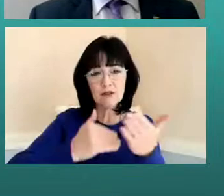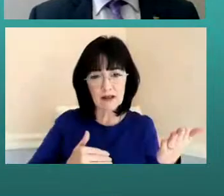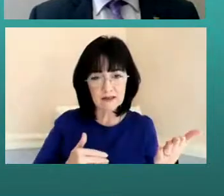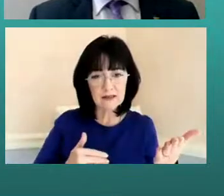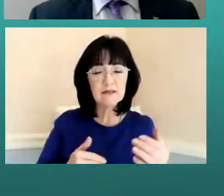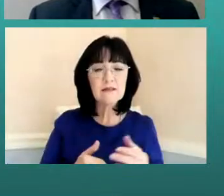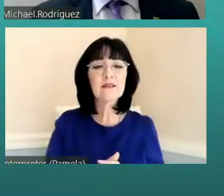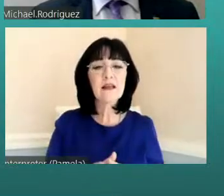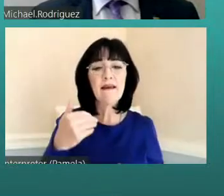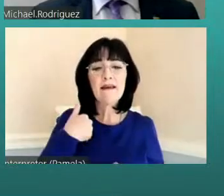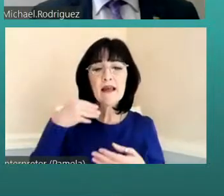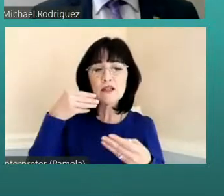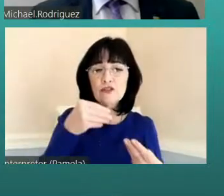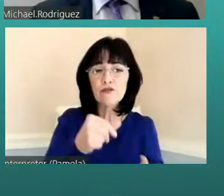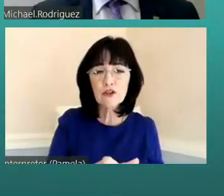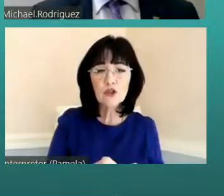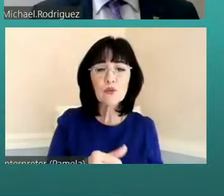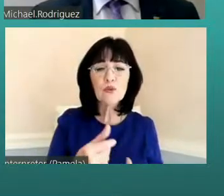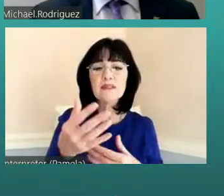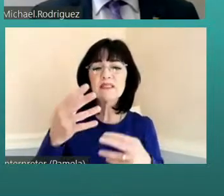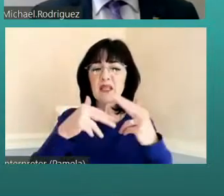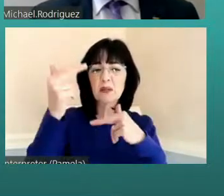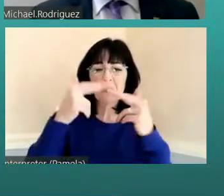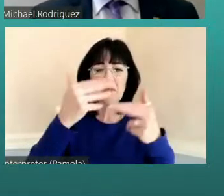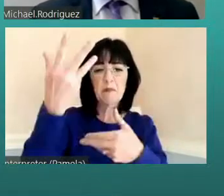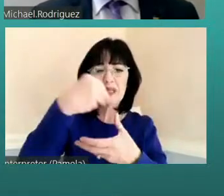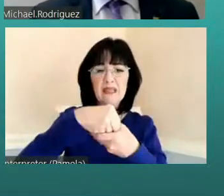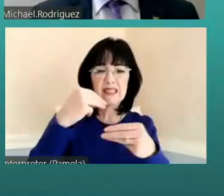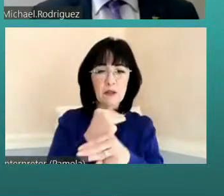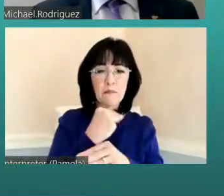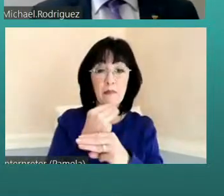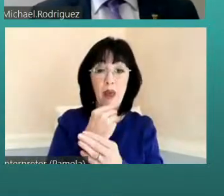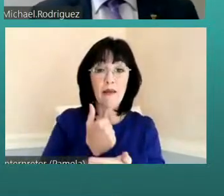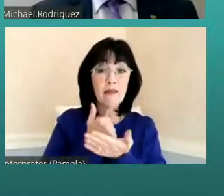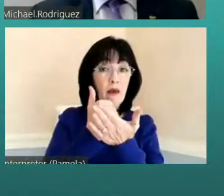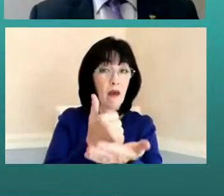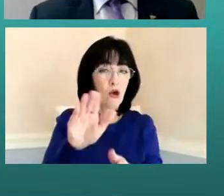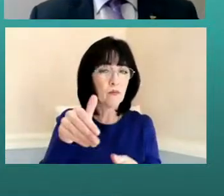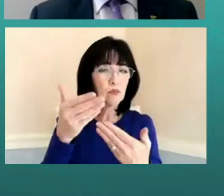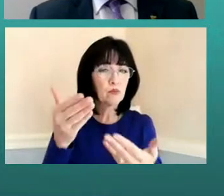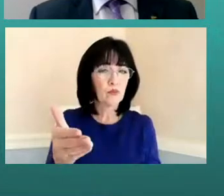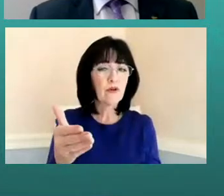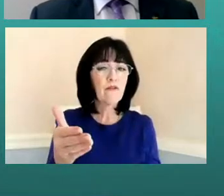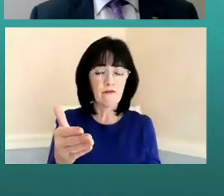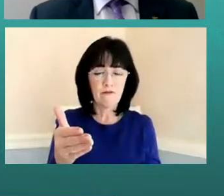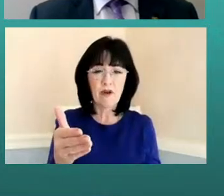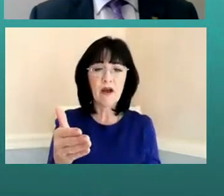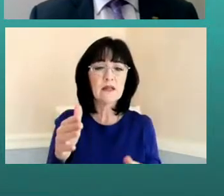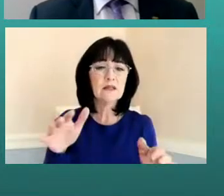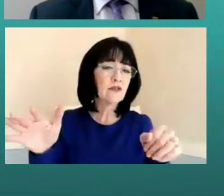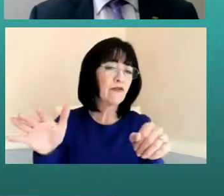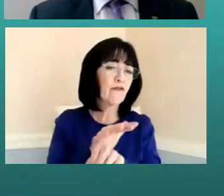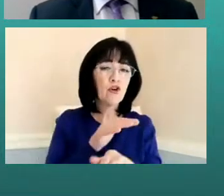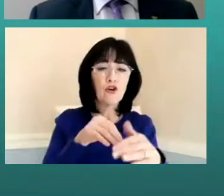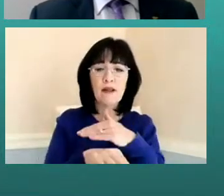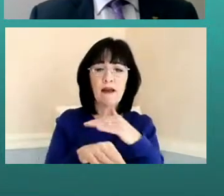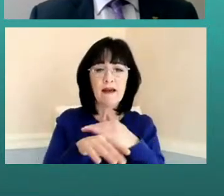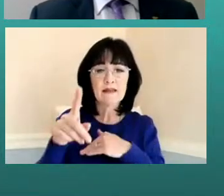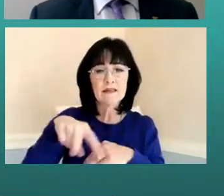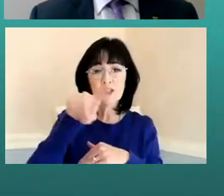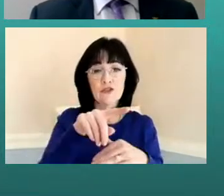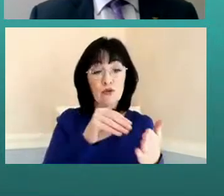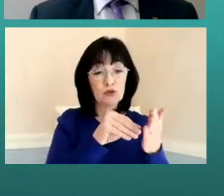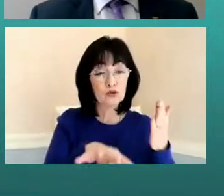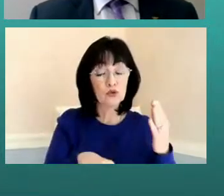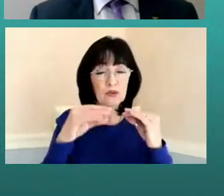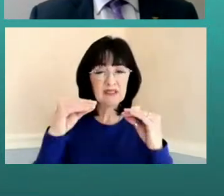and independent practice with built-in math help that provides unlimited access for all students, teachers, and schools.